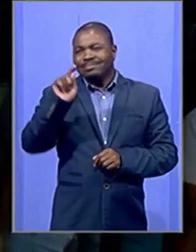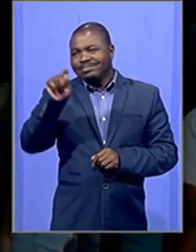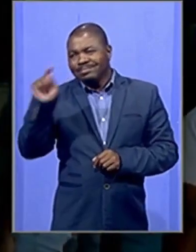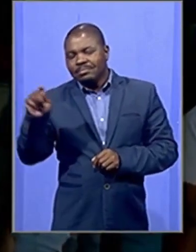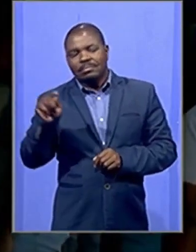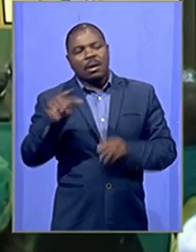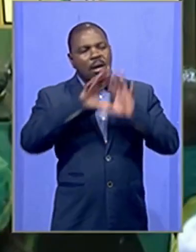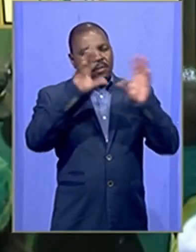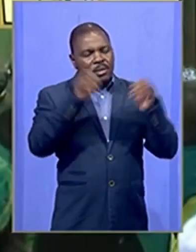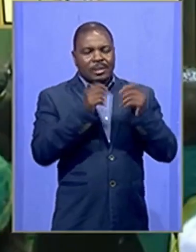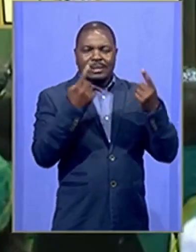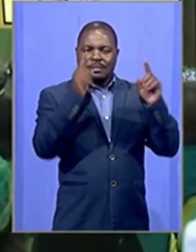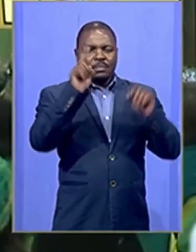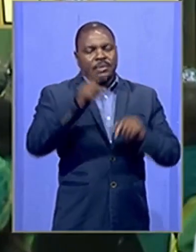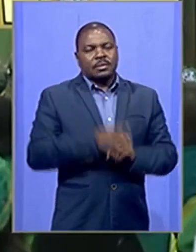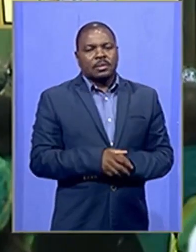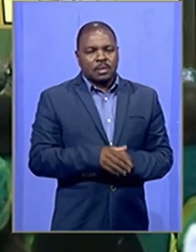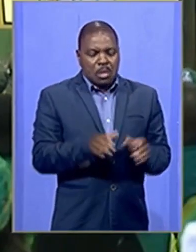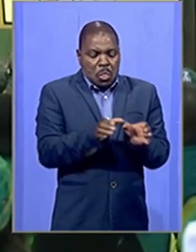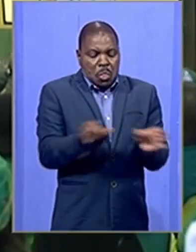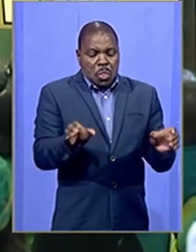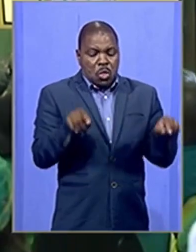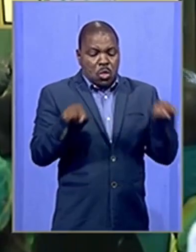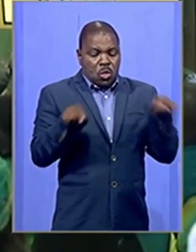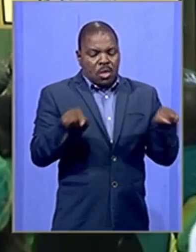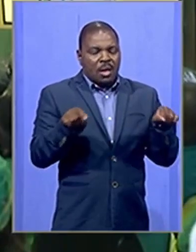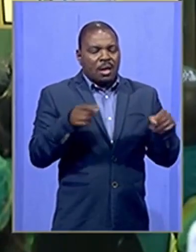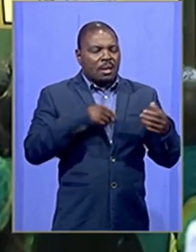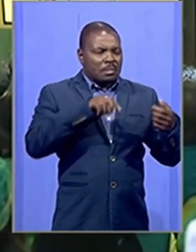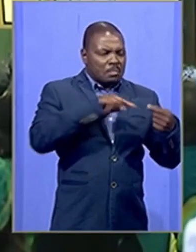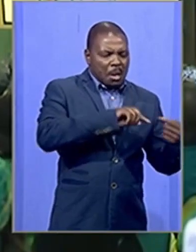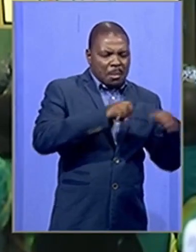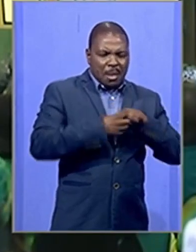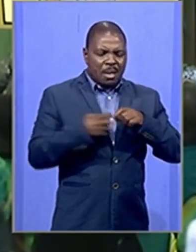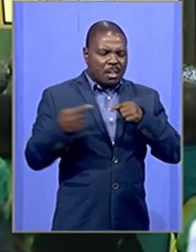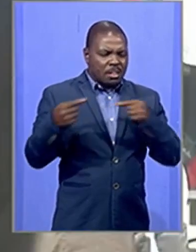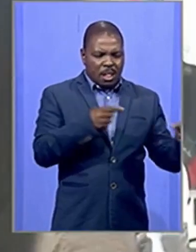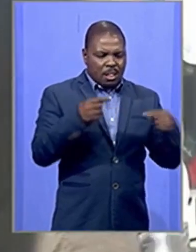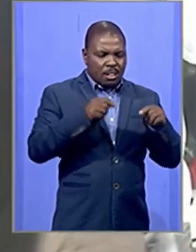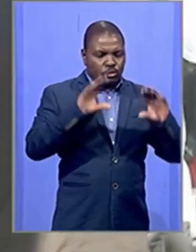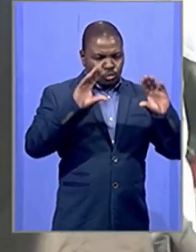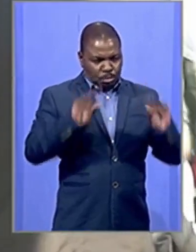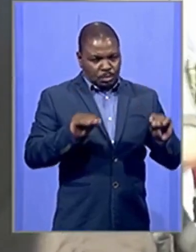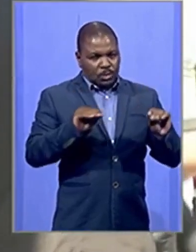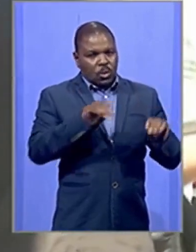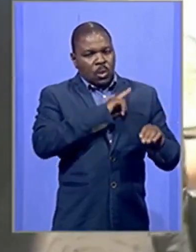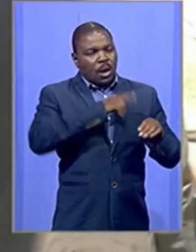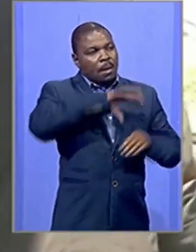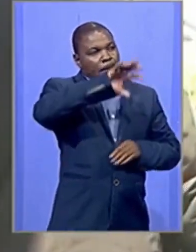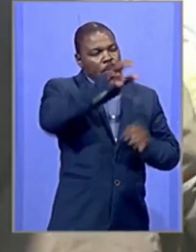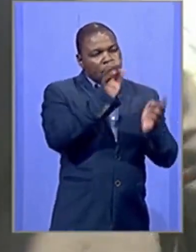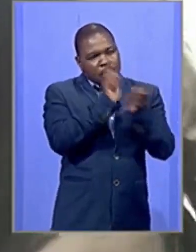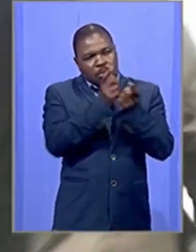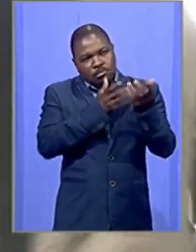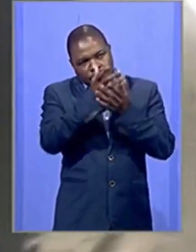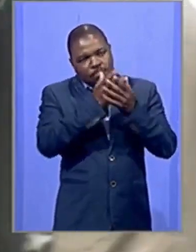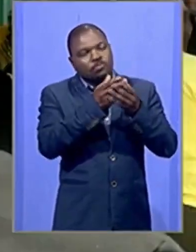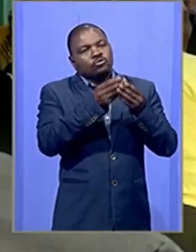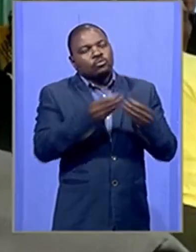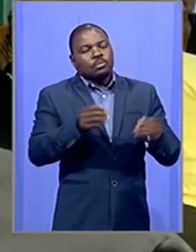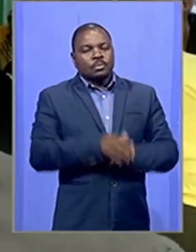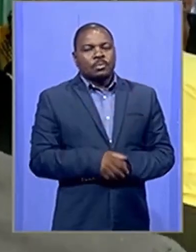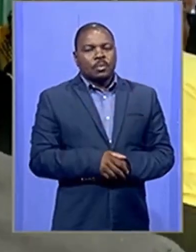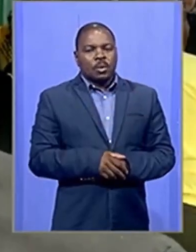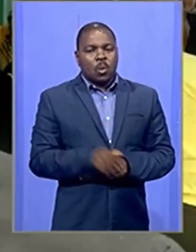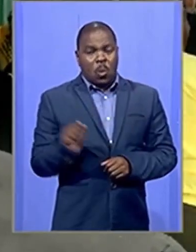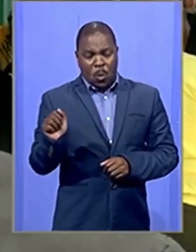tse atlehileng. Bobedi maphaga ao a beile diphapano tša ona thoko morago ga go kopana le boetapele bja province. Tsohle ditho tsa mokgatlo